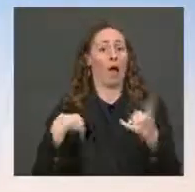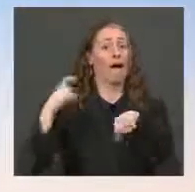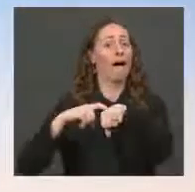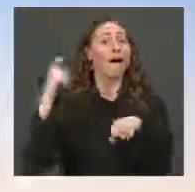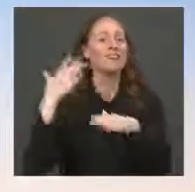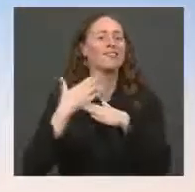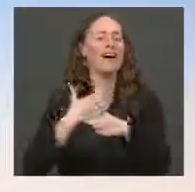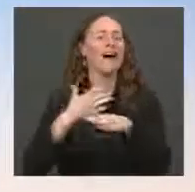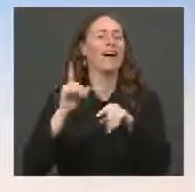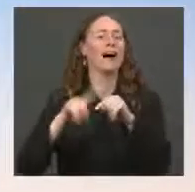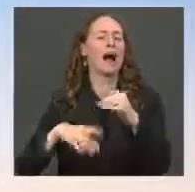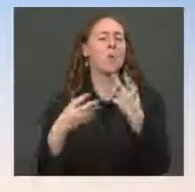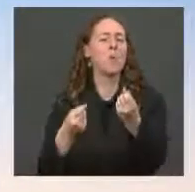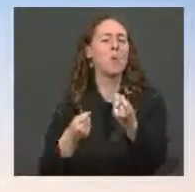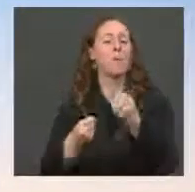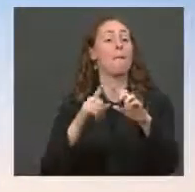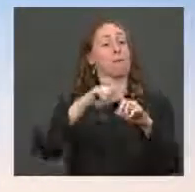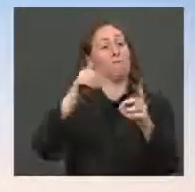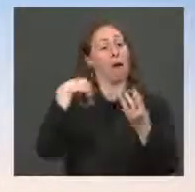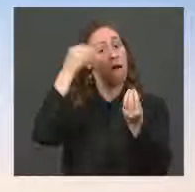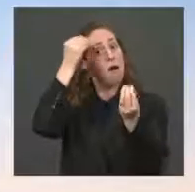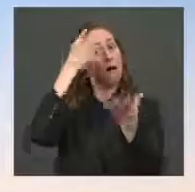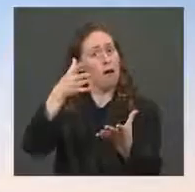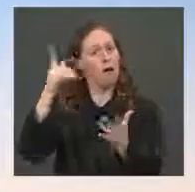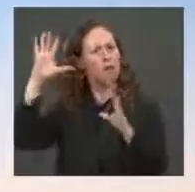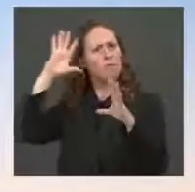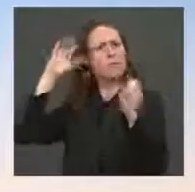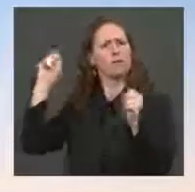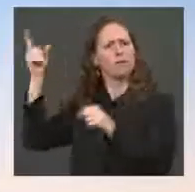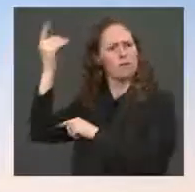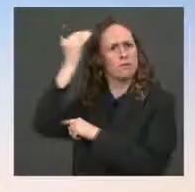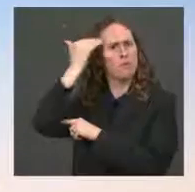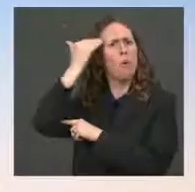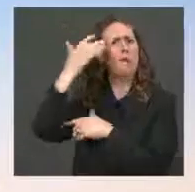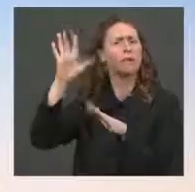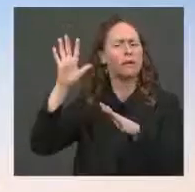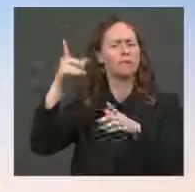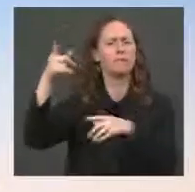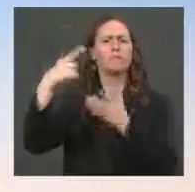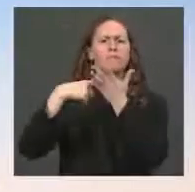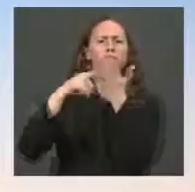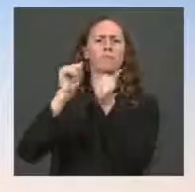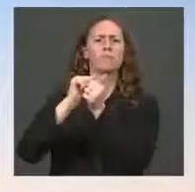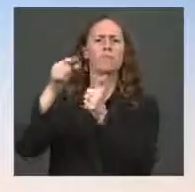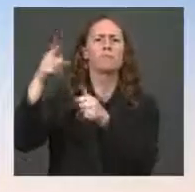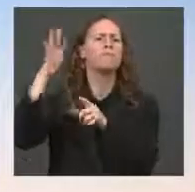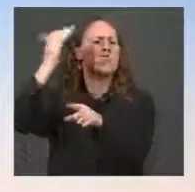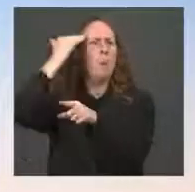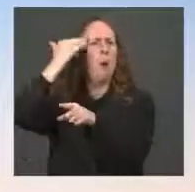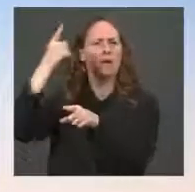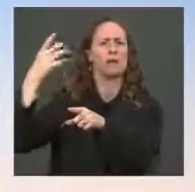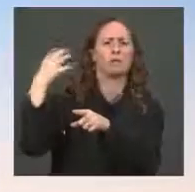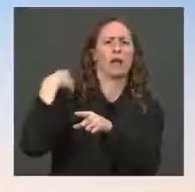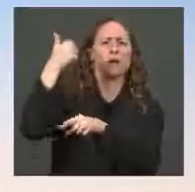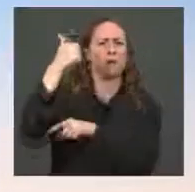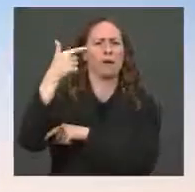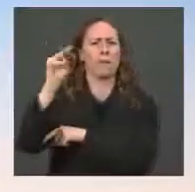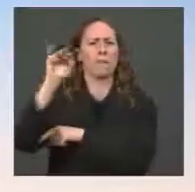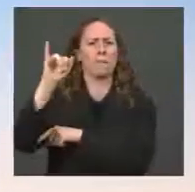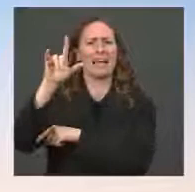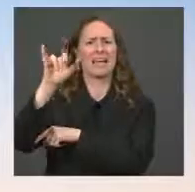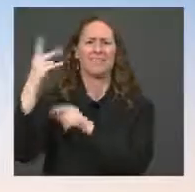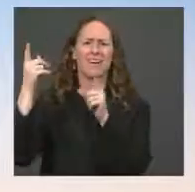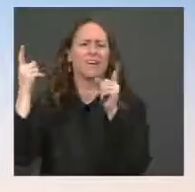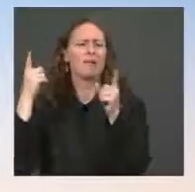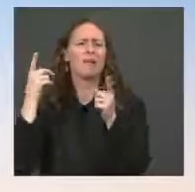is that the president knows General Milley. He has been chairman of the Joint Chiefs for almost 8 months of his presidency. They've worked side by side through